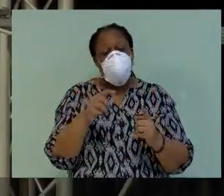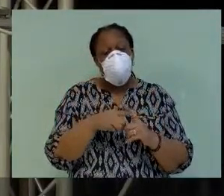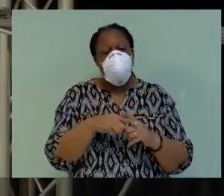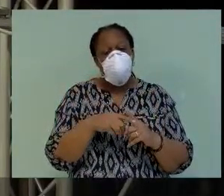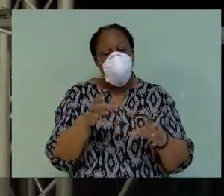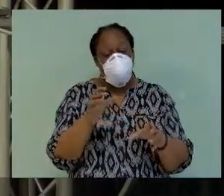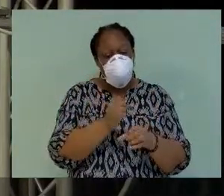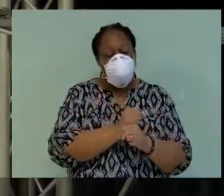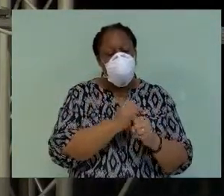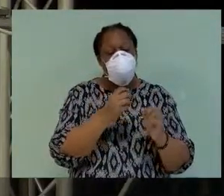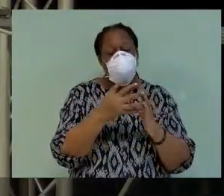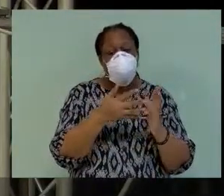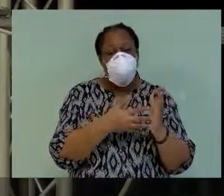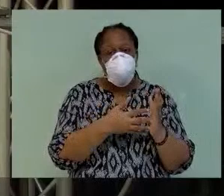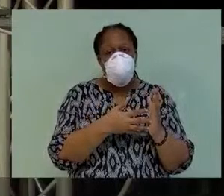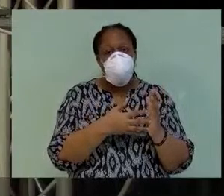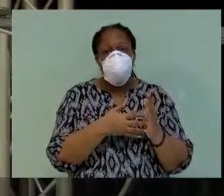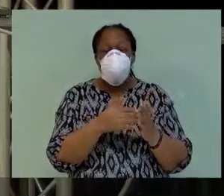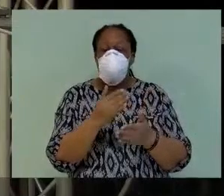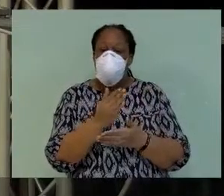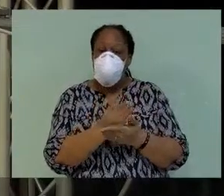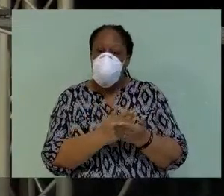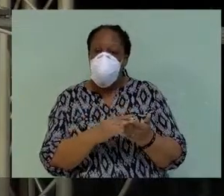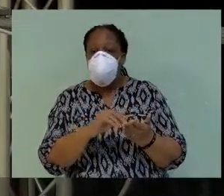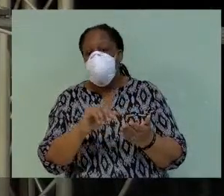cases who we are testing. So